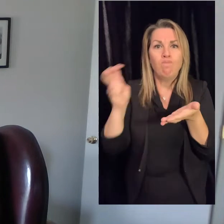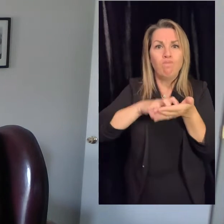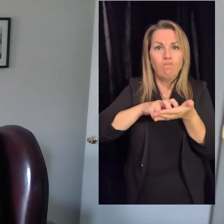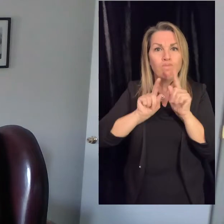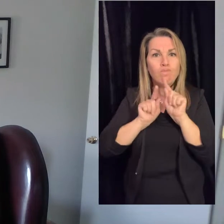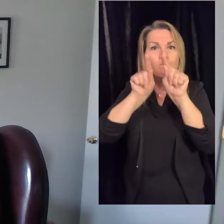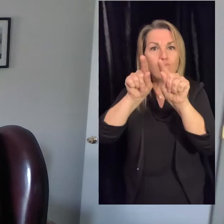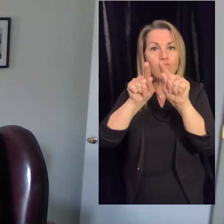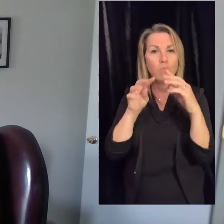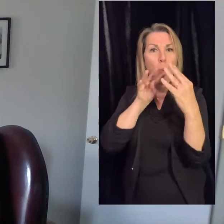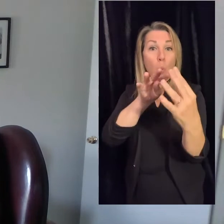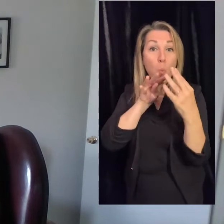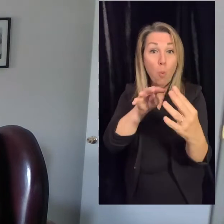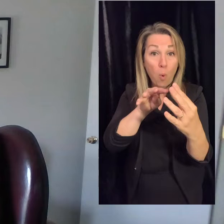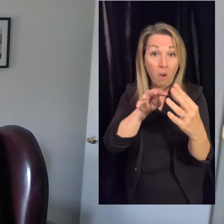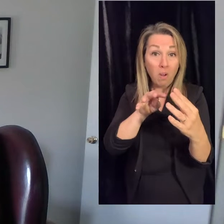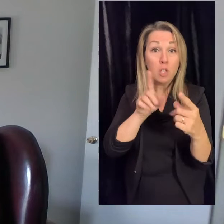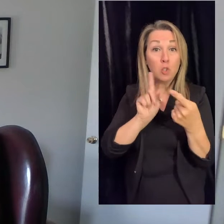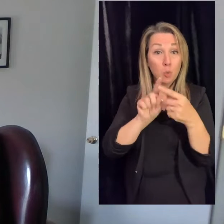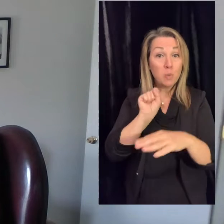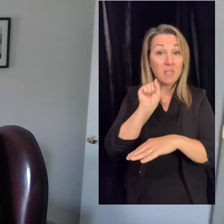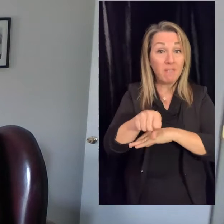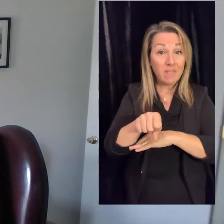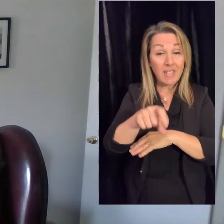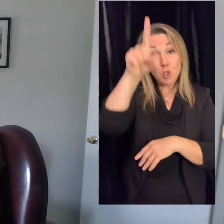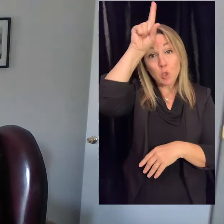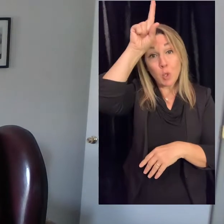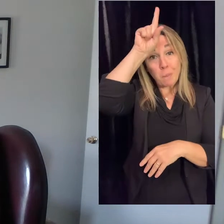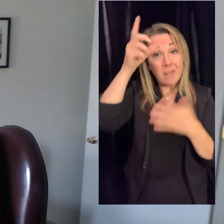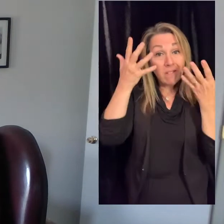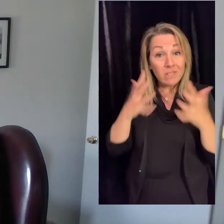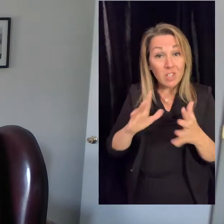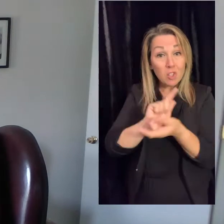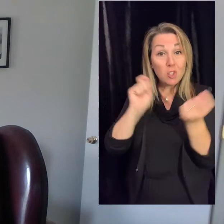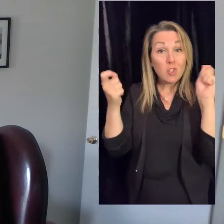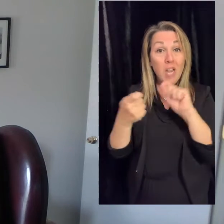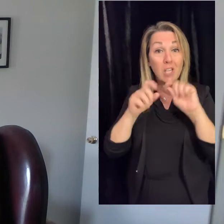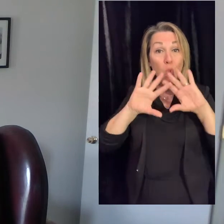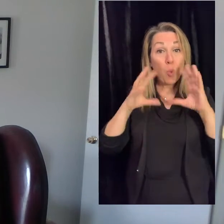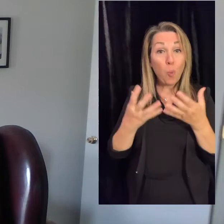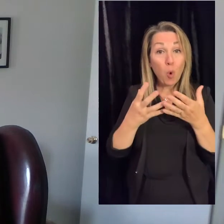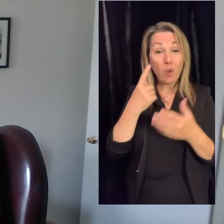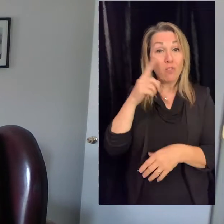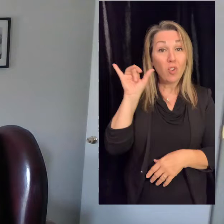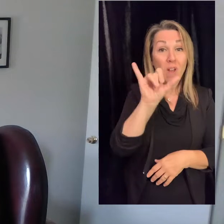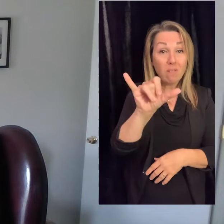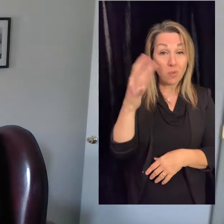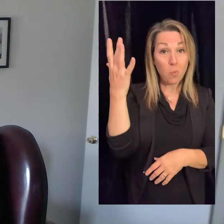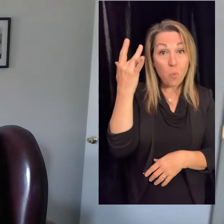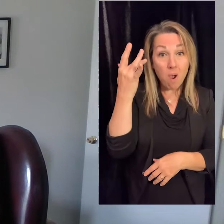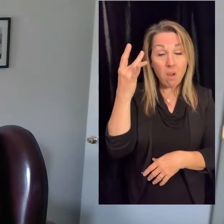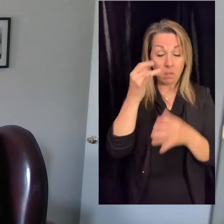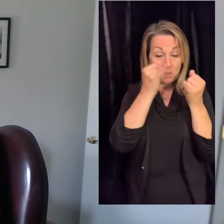fought a world war to defeat Nazi Germany. And they changed the world forever because they had